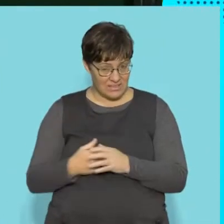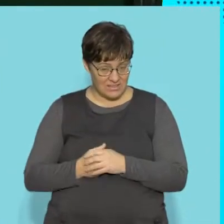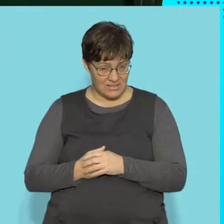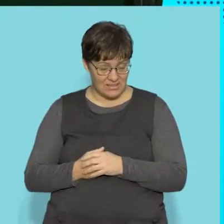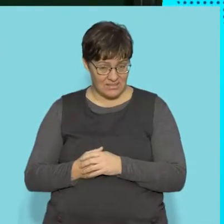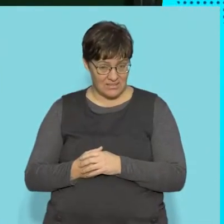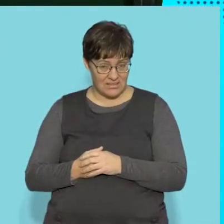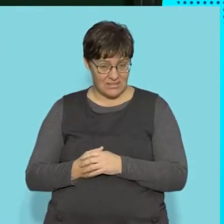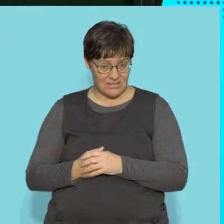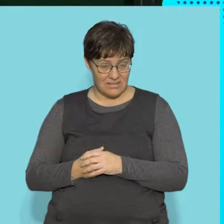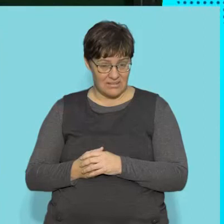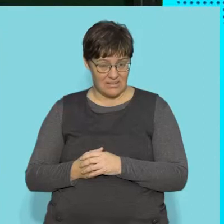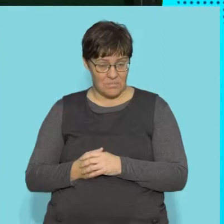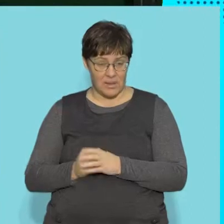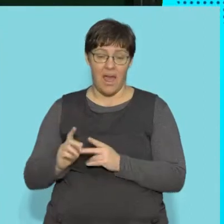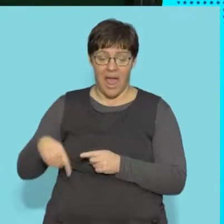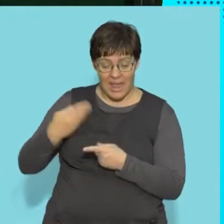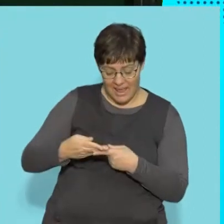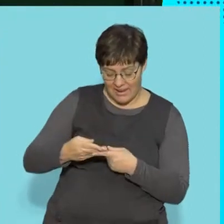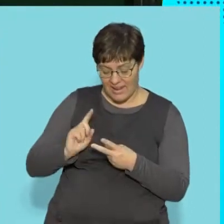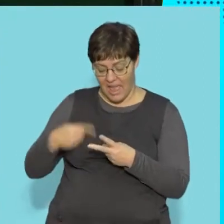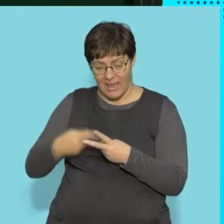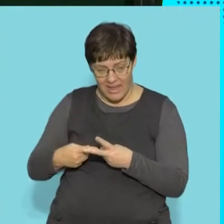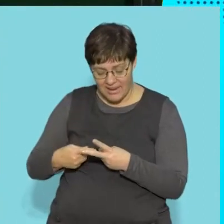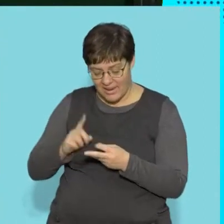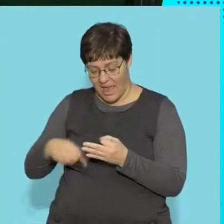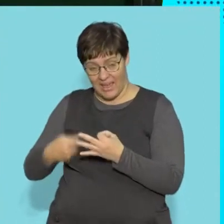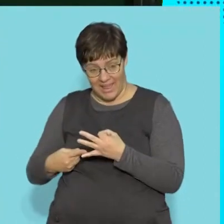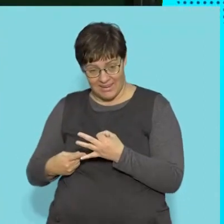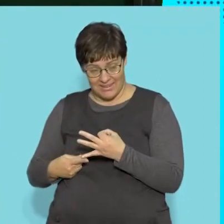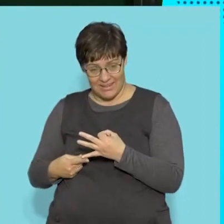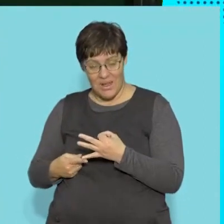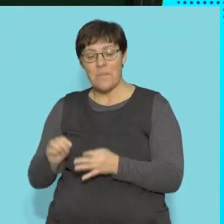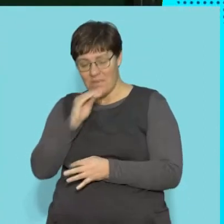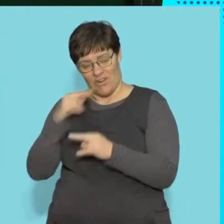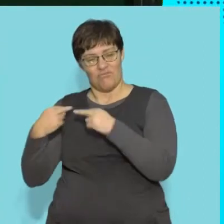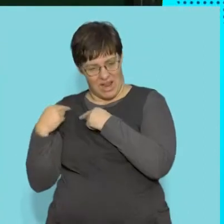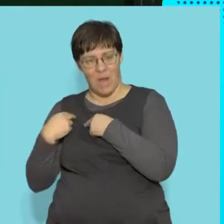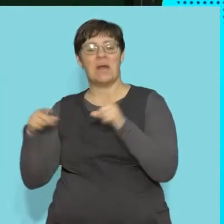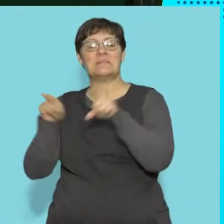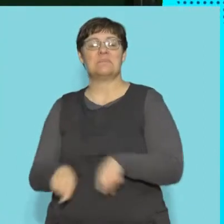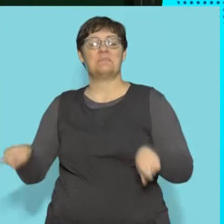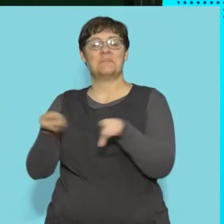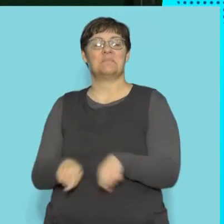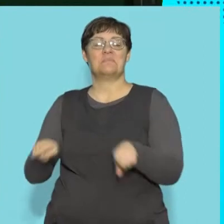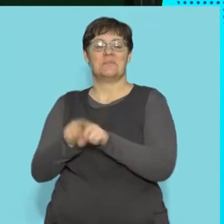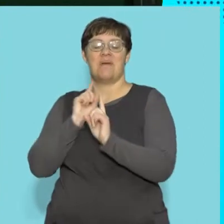be indicating the truth to us about this particular experimental